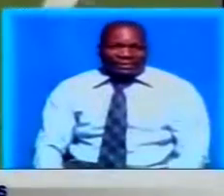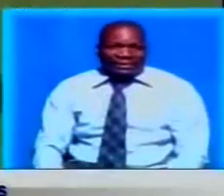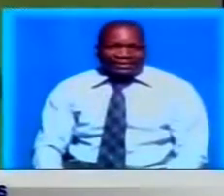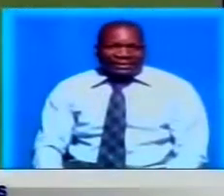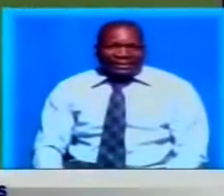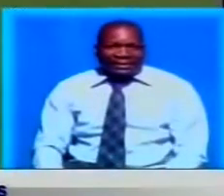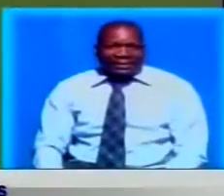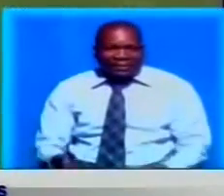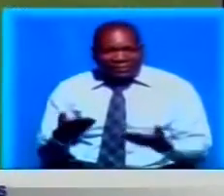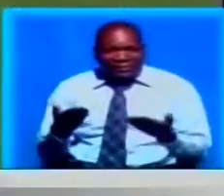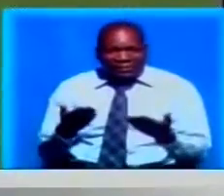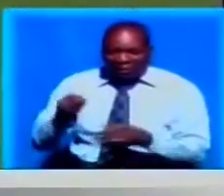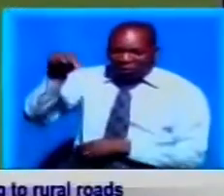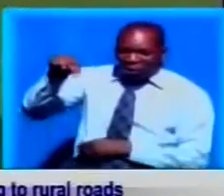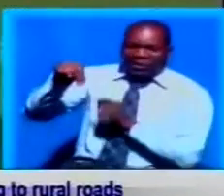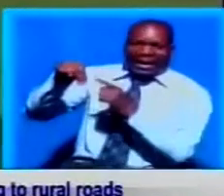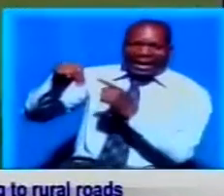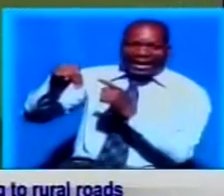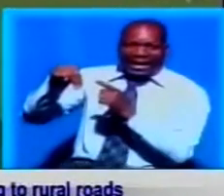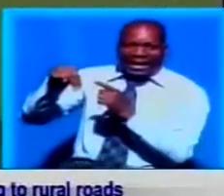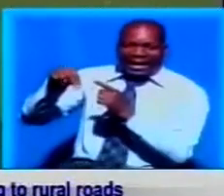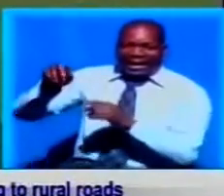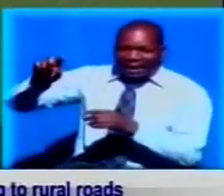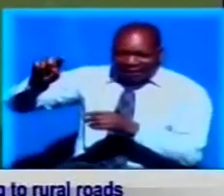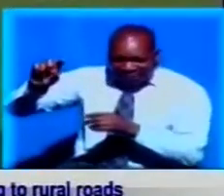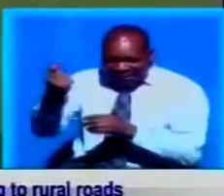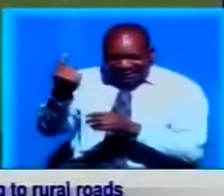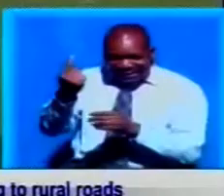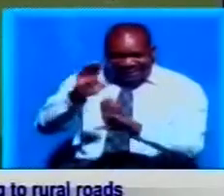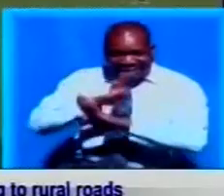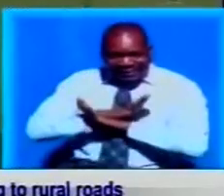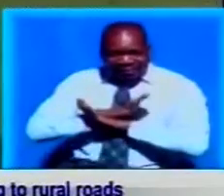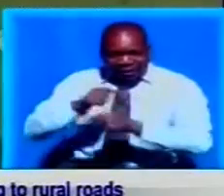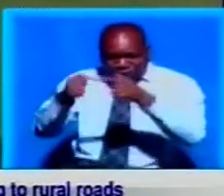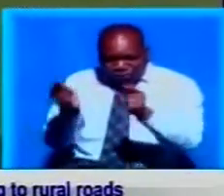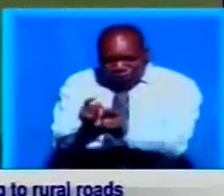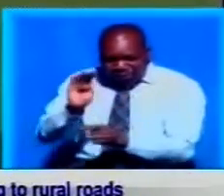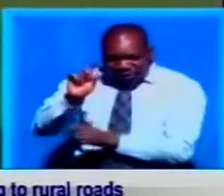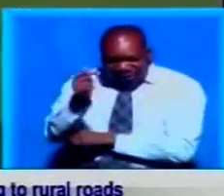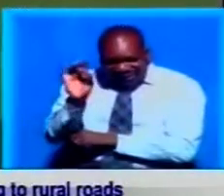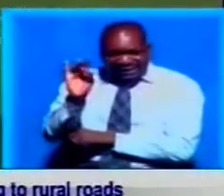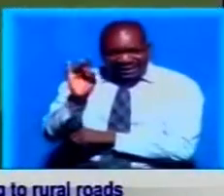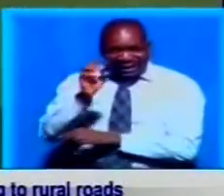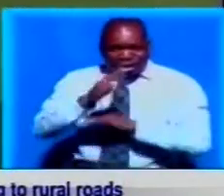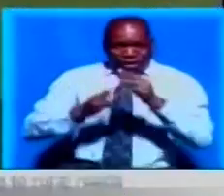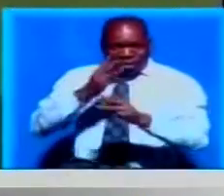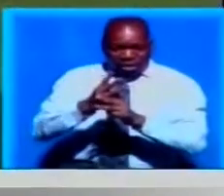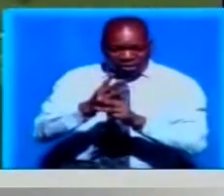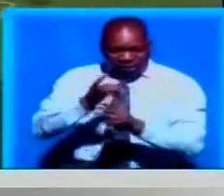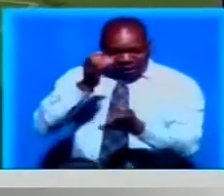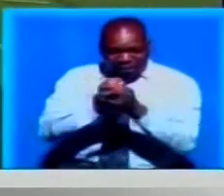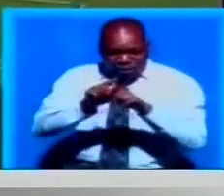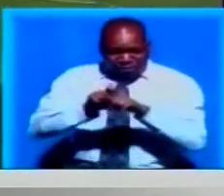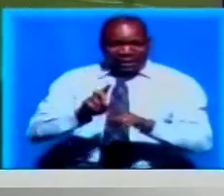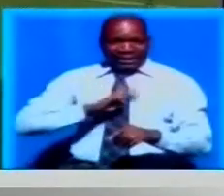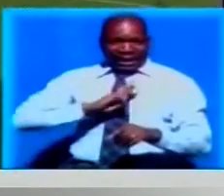Meanwhile, in Dola, Zambia played her first game of its Group B 2018 Russia World Cup qualifiers against